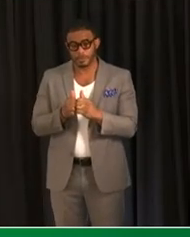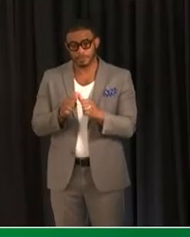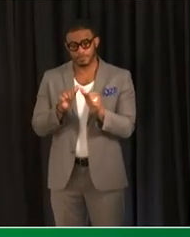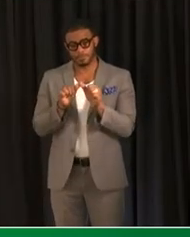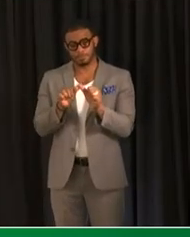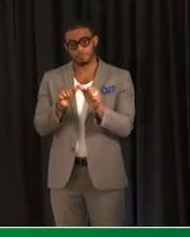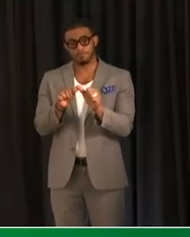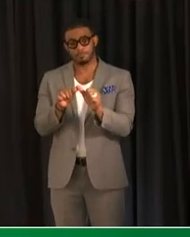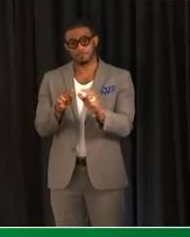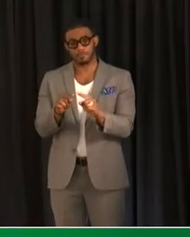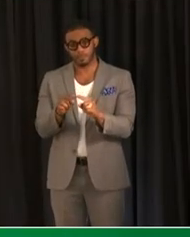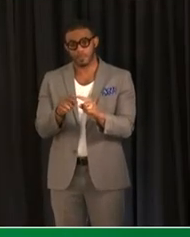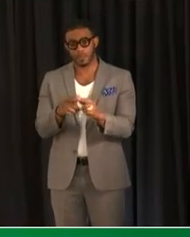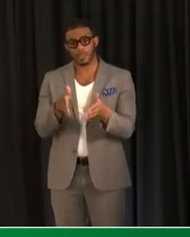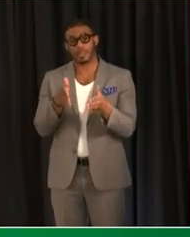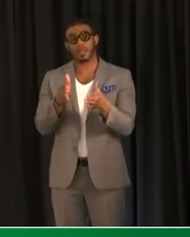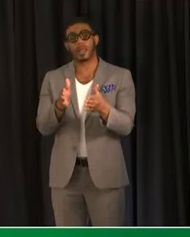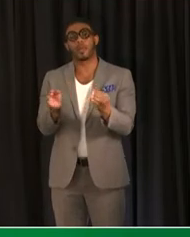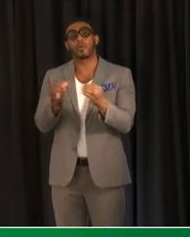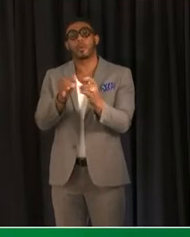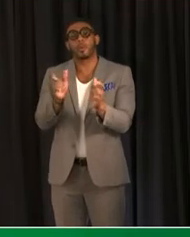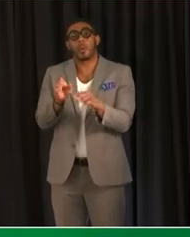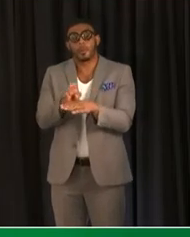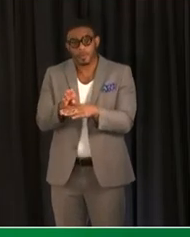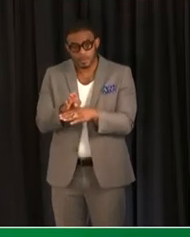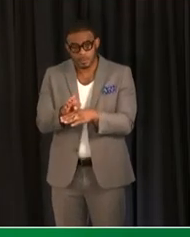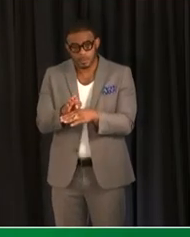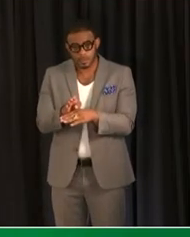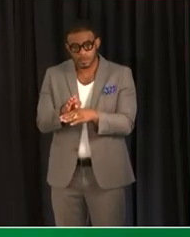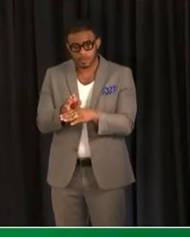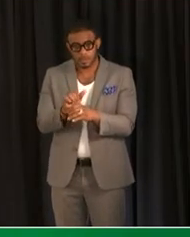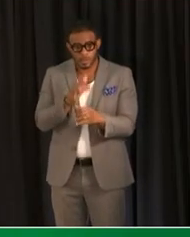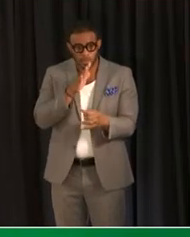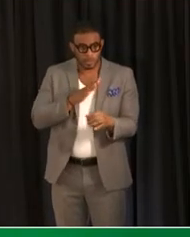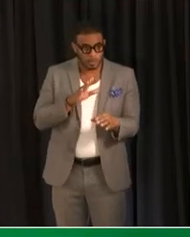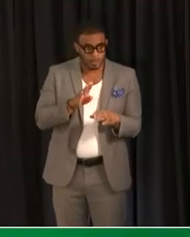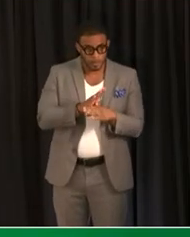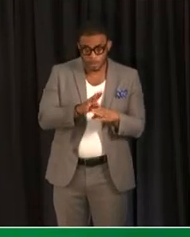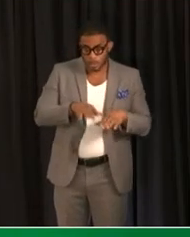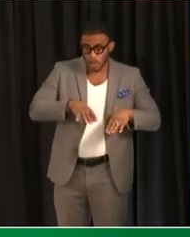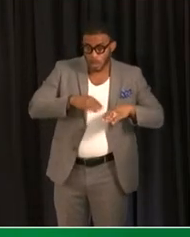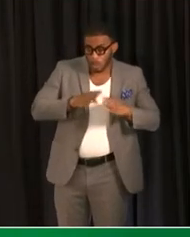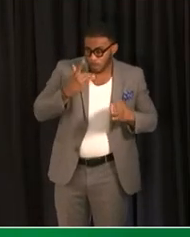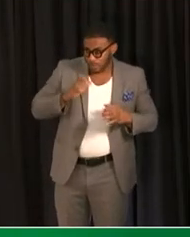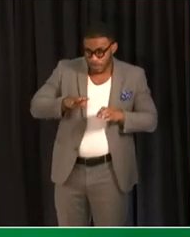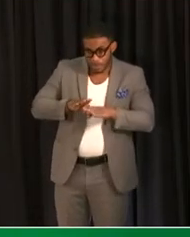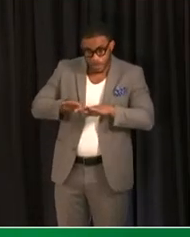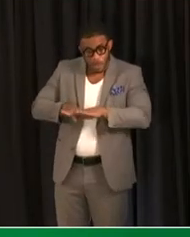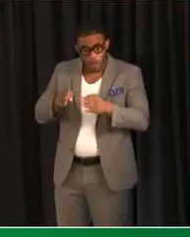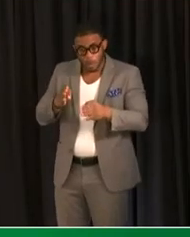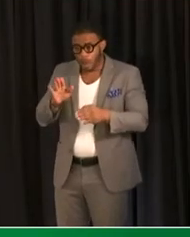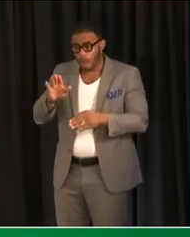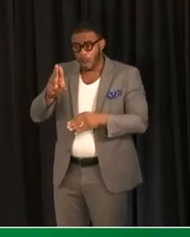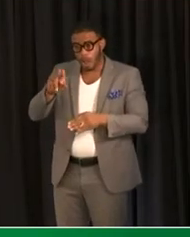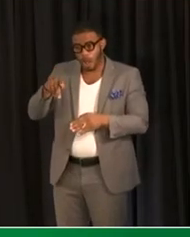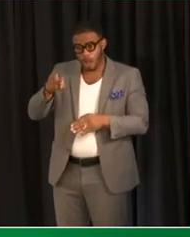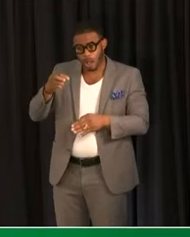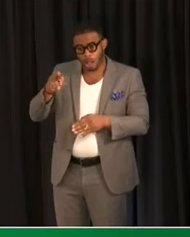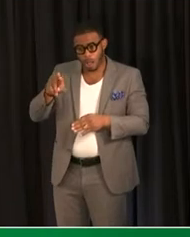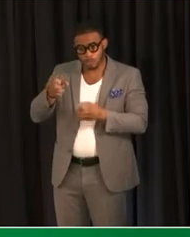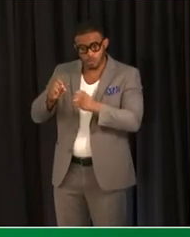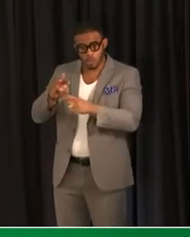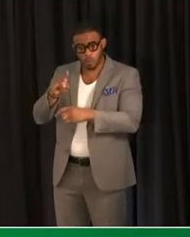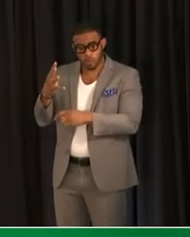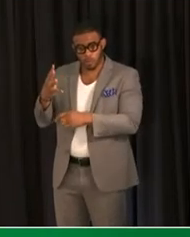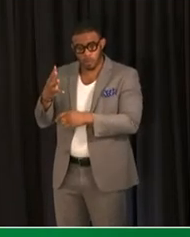by continuing to allow more small businesses and women businesses to open. We just had a business open on Upshur